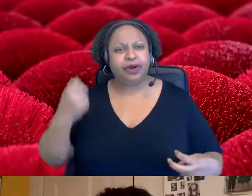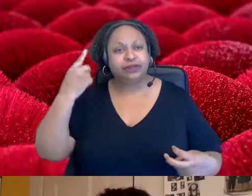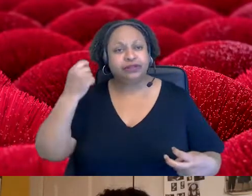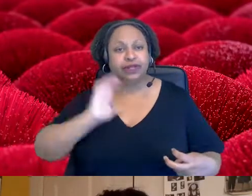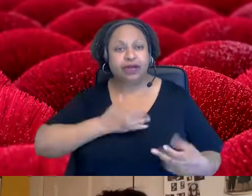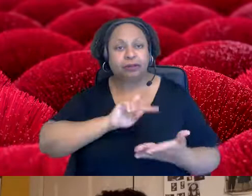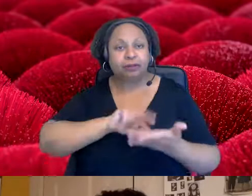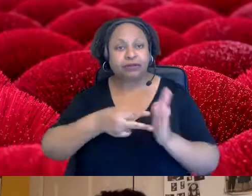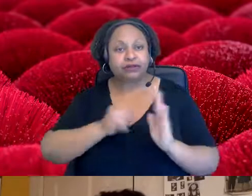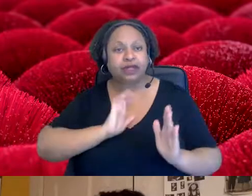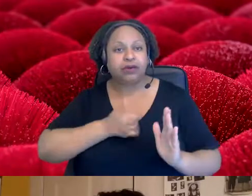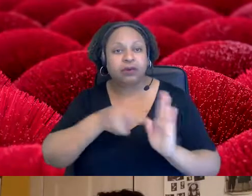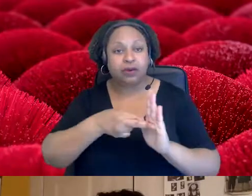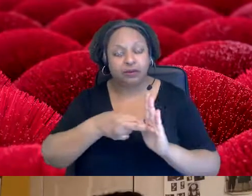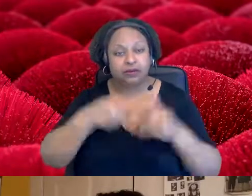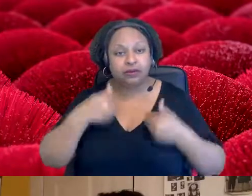And